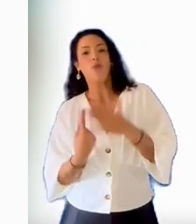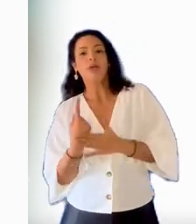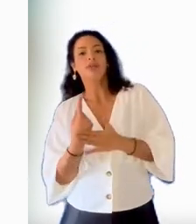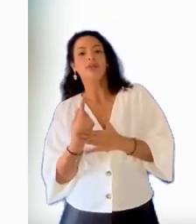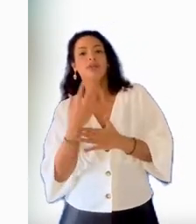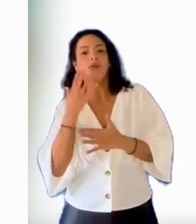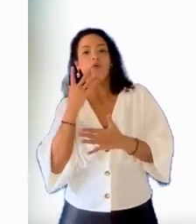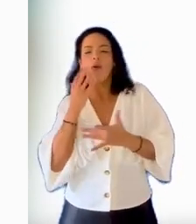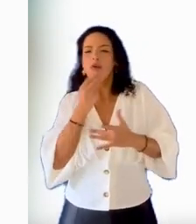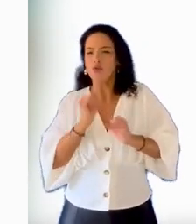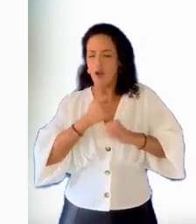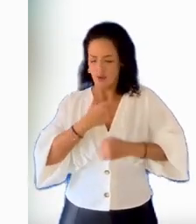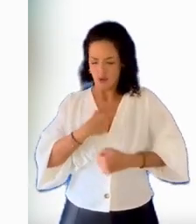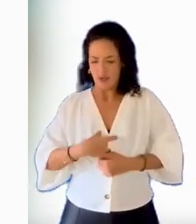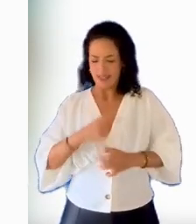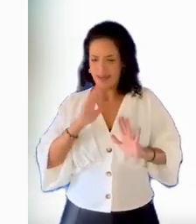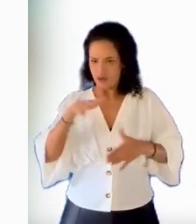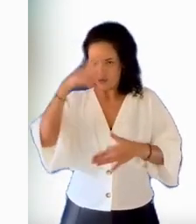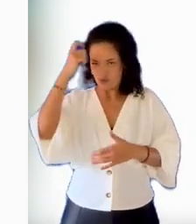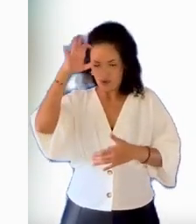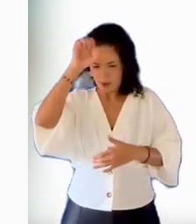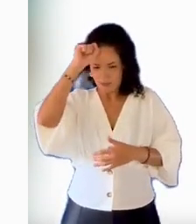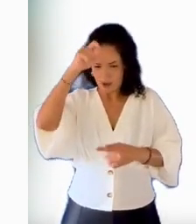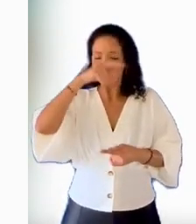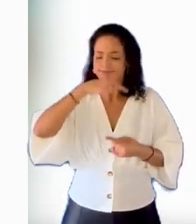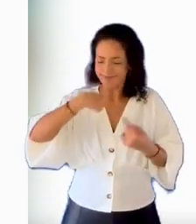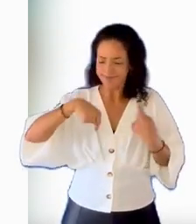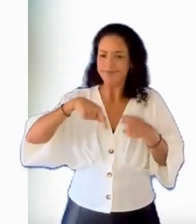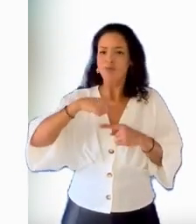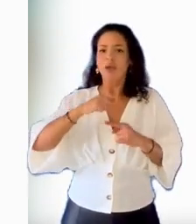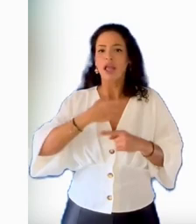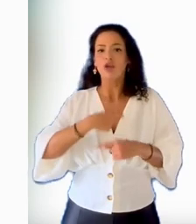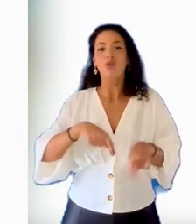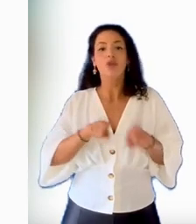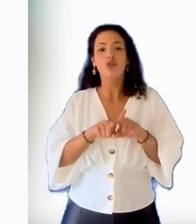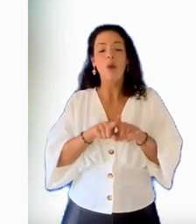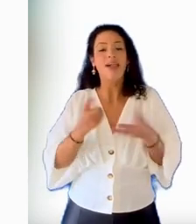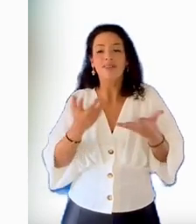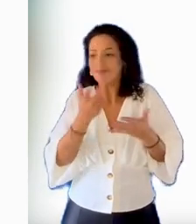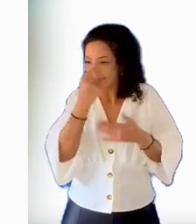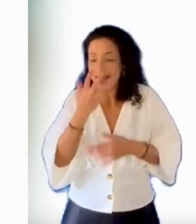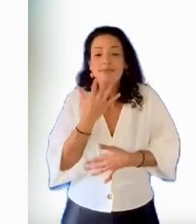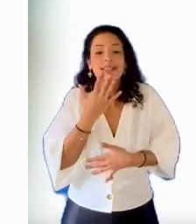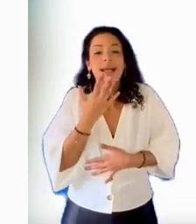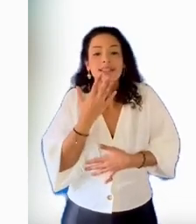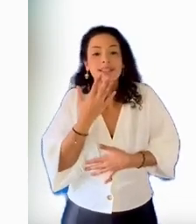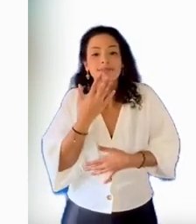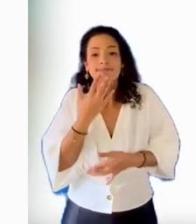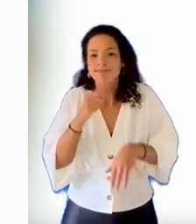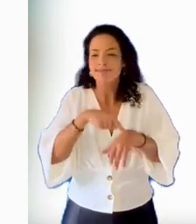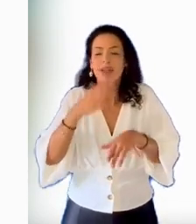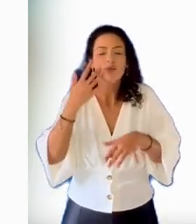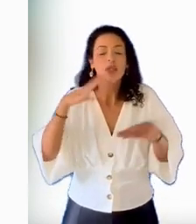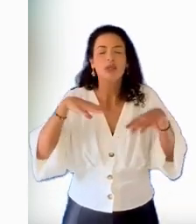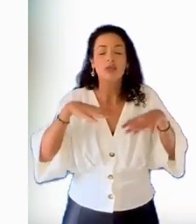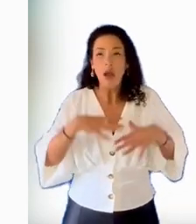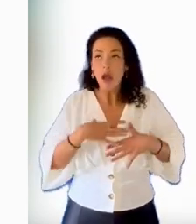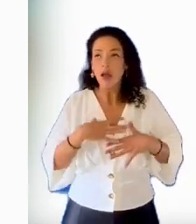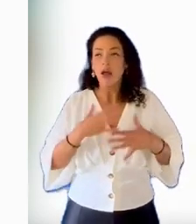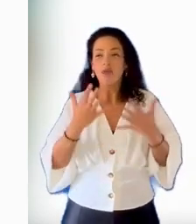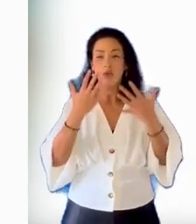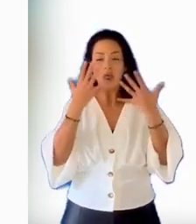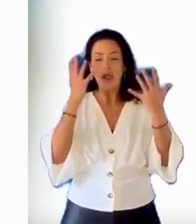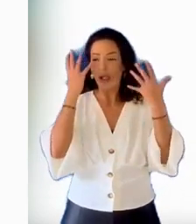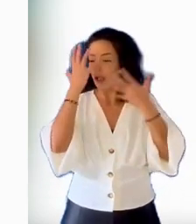we draw on our humanity, we must remember that we too are human and therefore fallible. There will be times when we are tired, depleted,